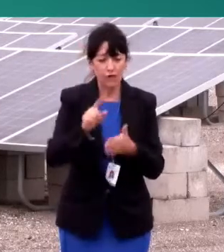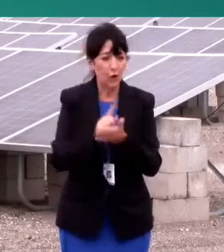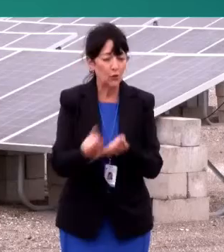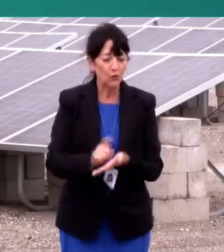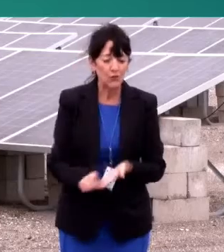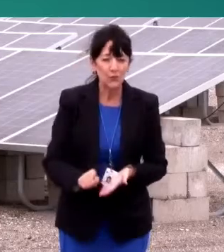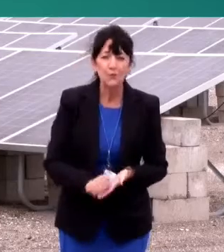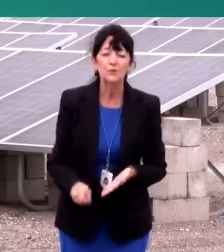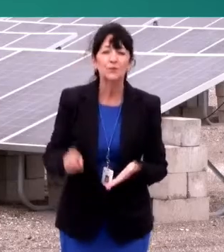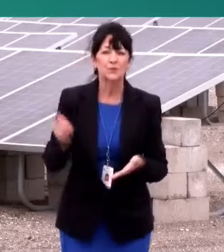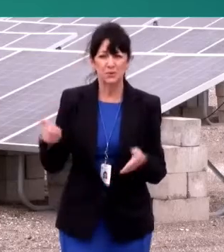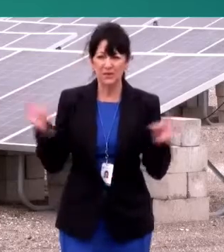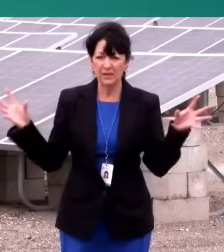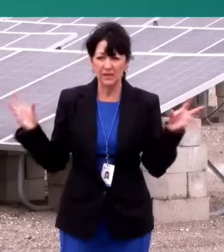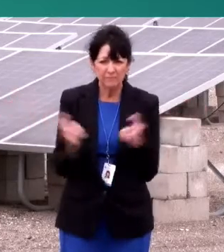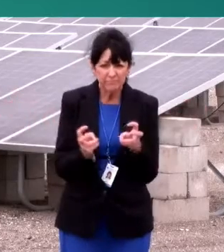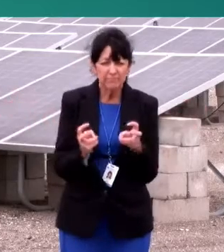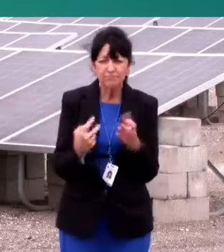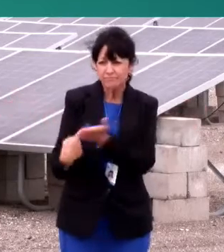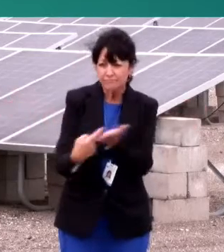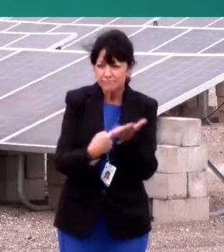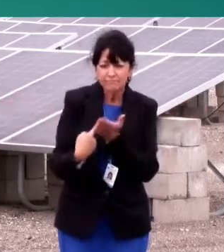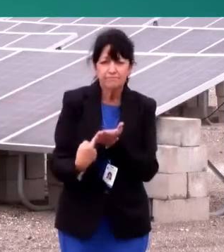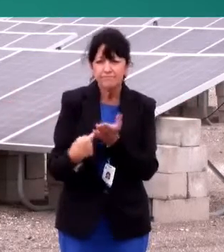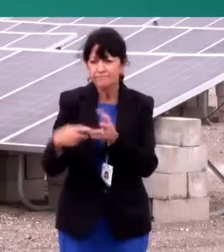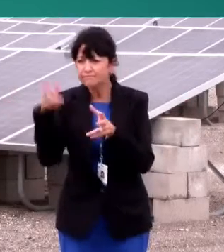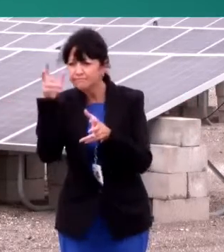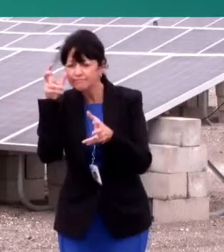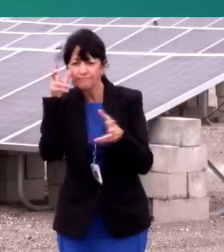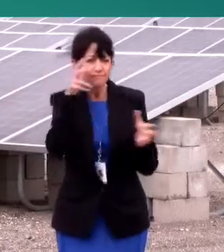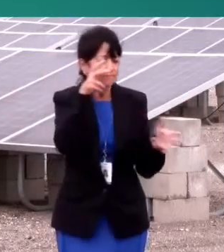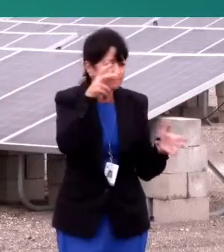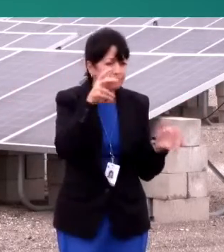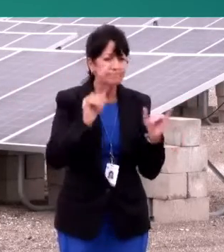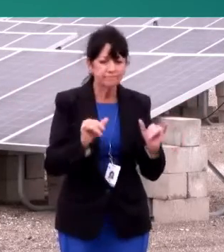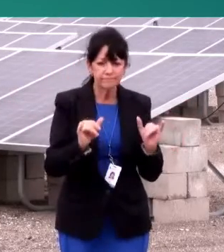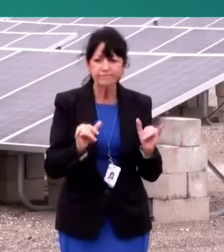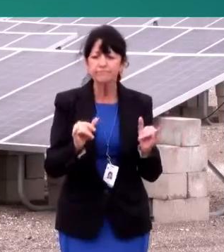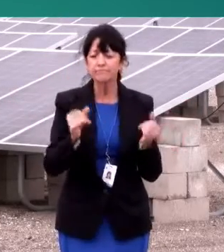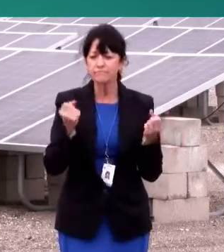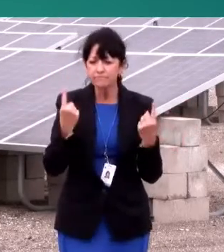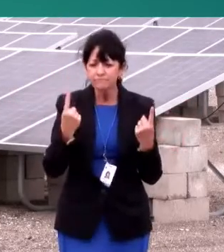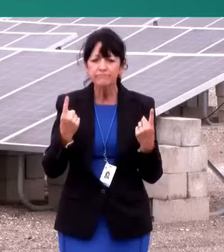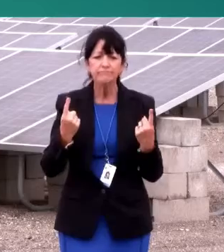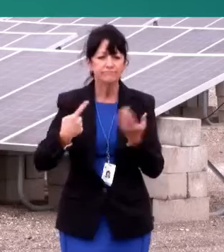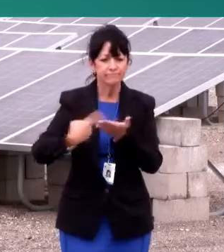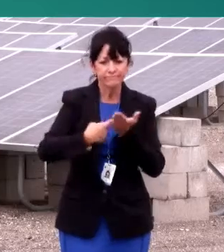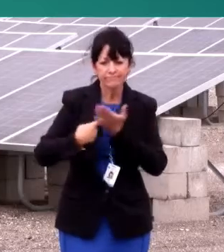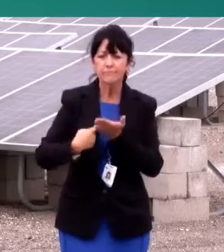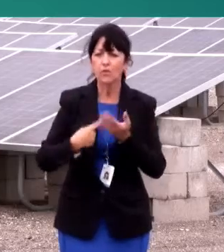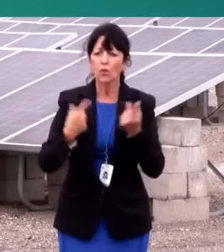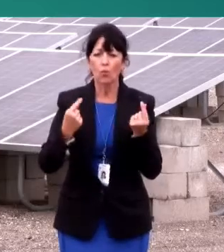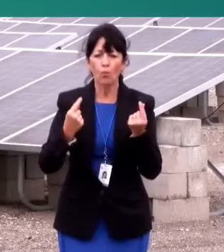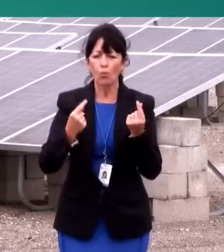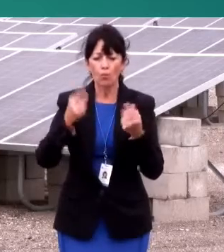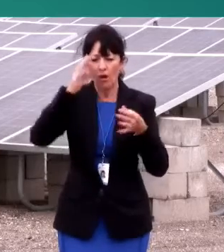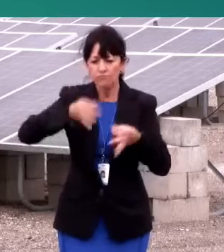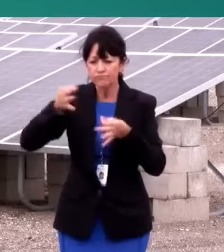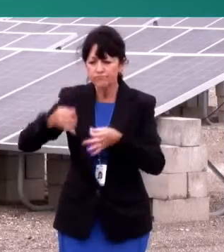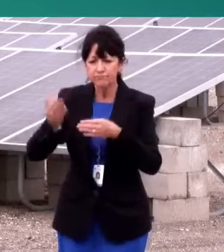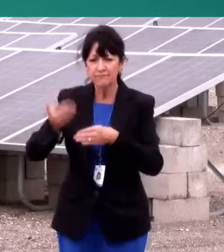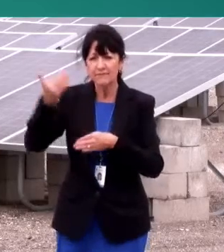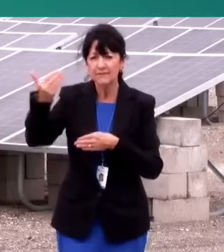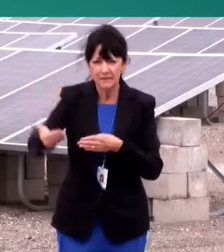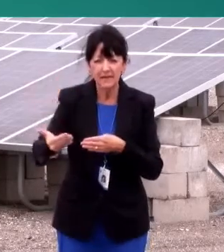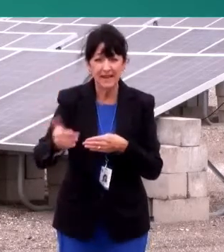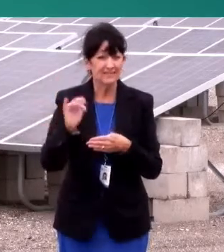from people on different sides of the issue to try to come to what are the next best productive steps on these issues, these